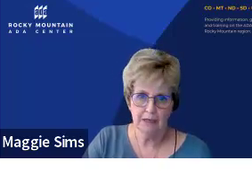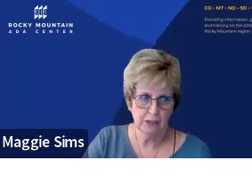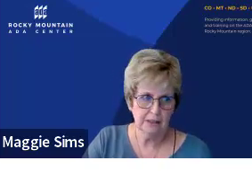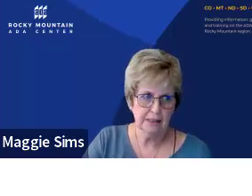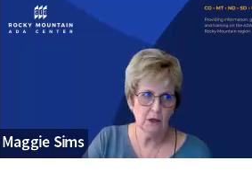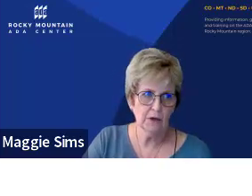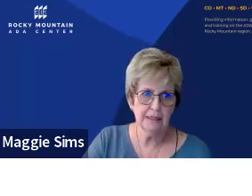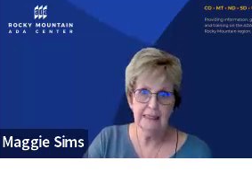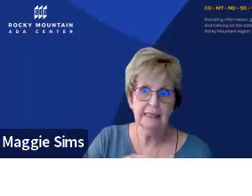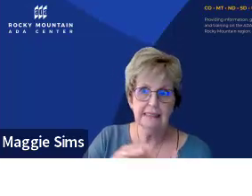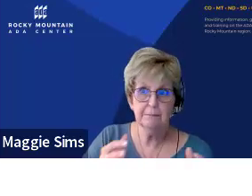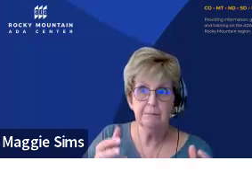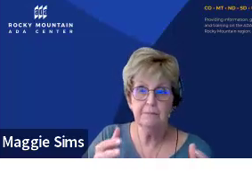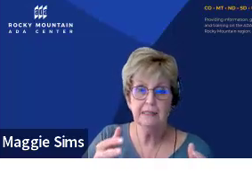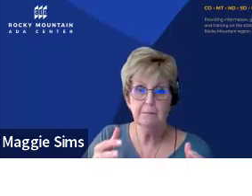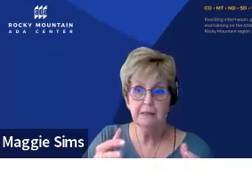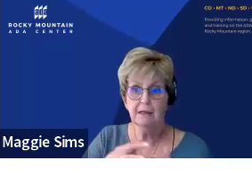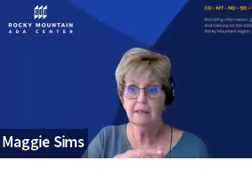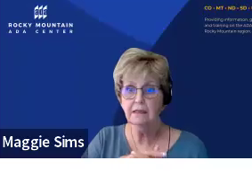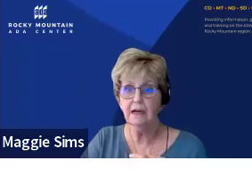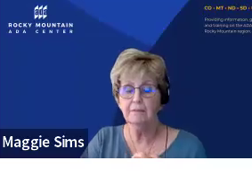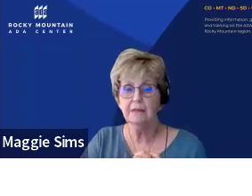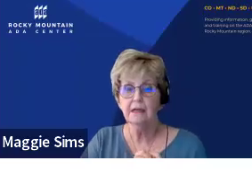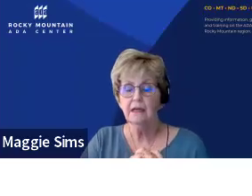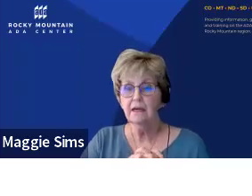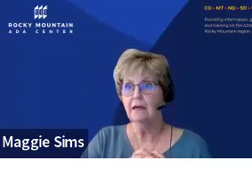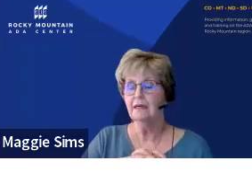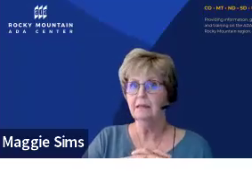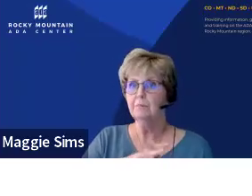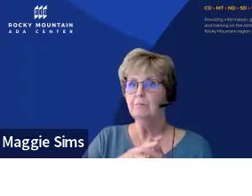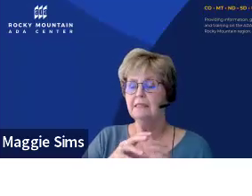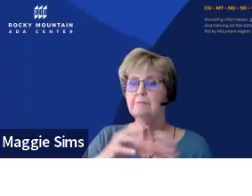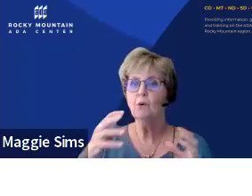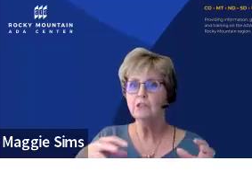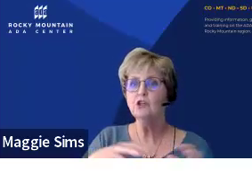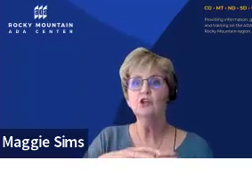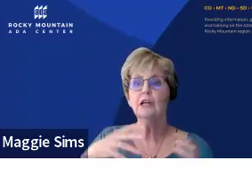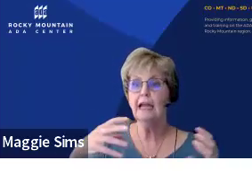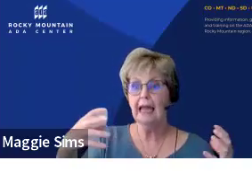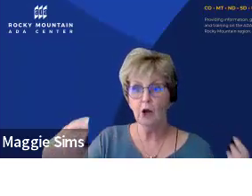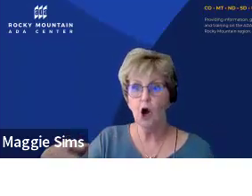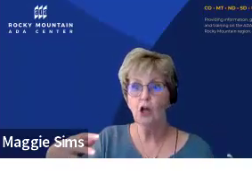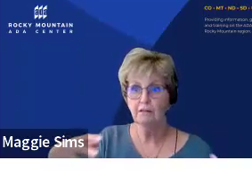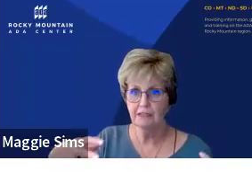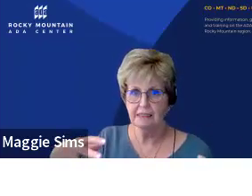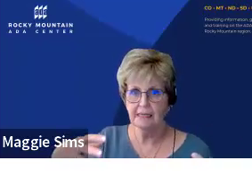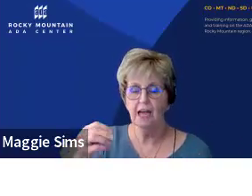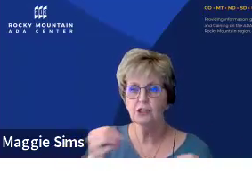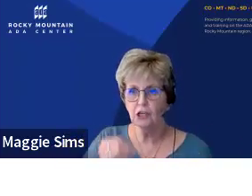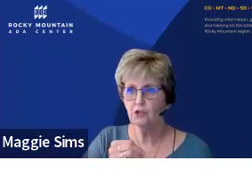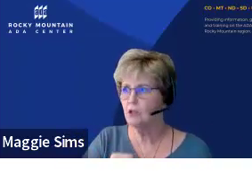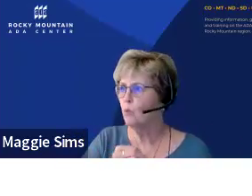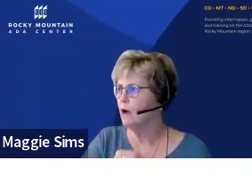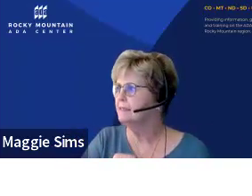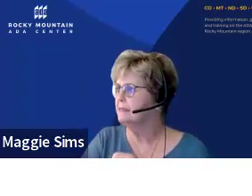or operations. So again, it's a big it's important to look at all of this,